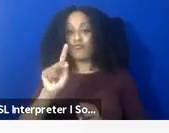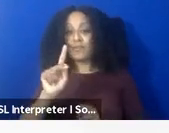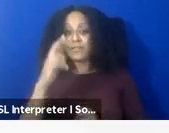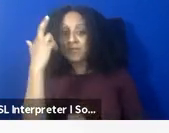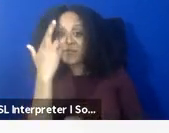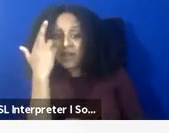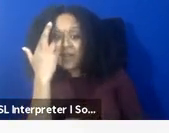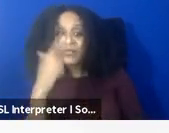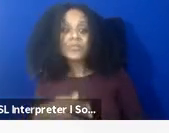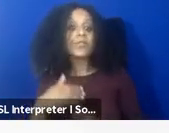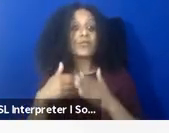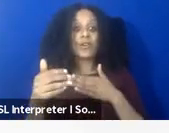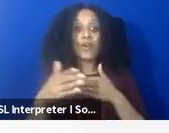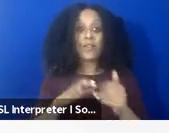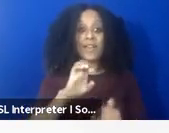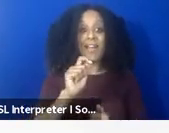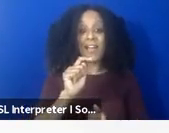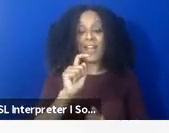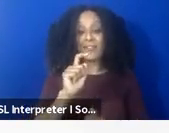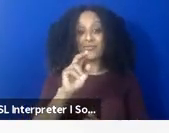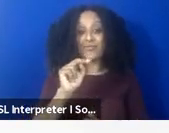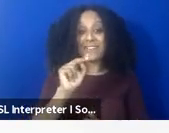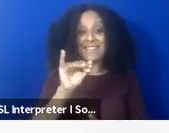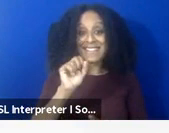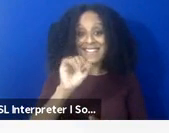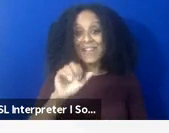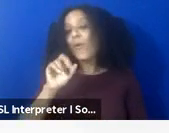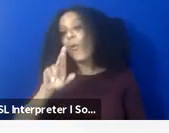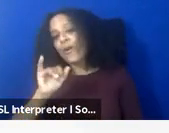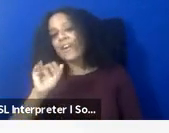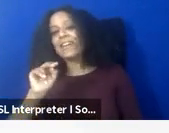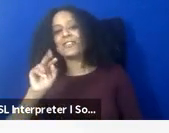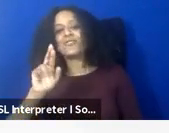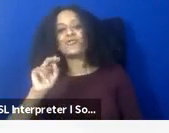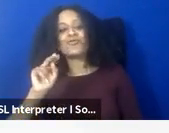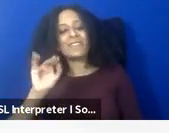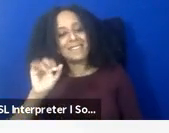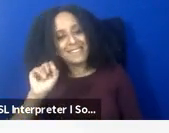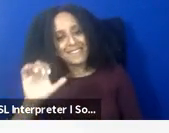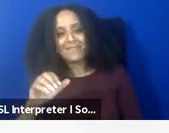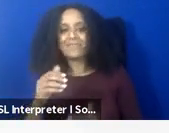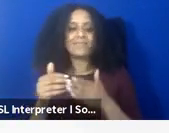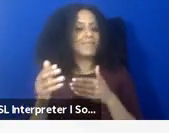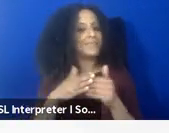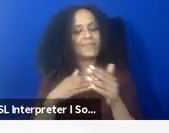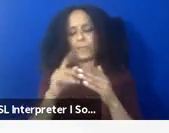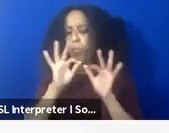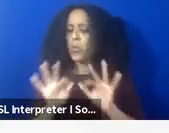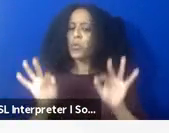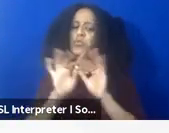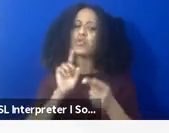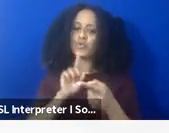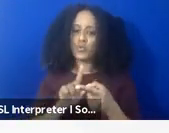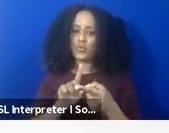whether extrinsic or intrinsic, the greater their chance of falling. So it's important to reduce risk factors because that will lower